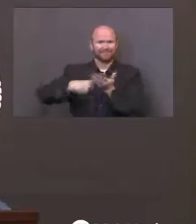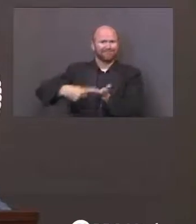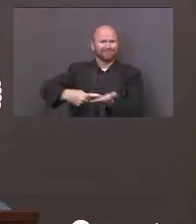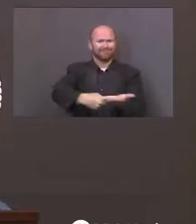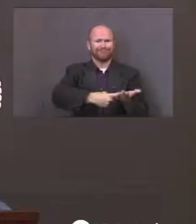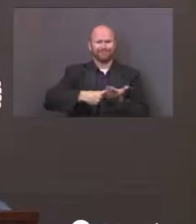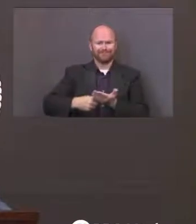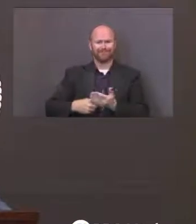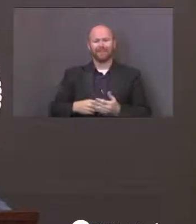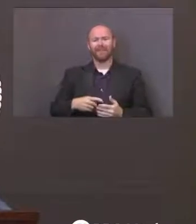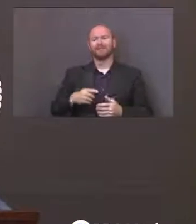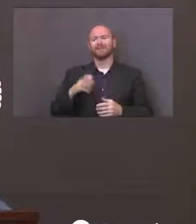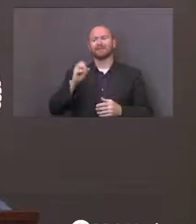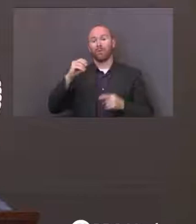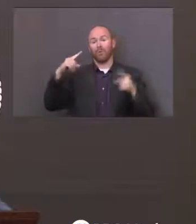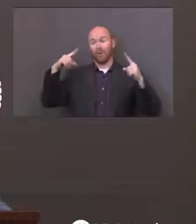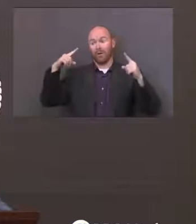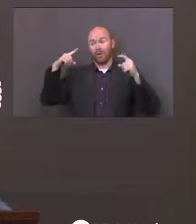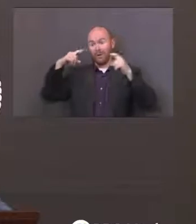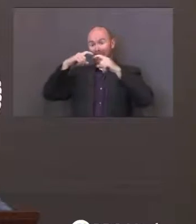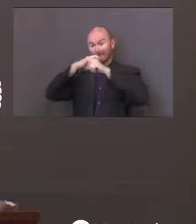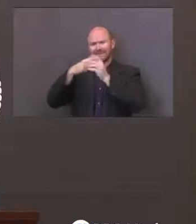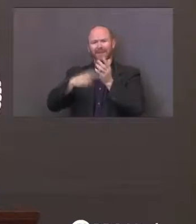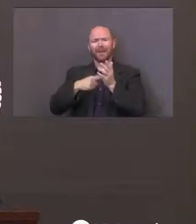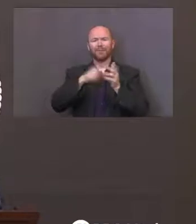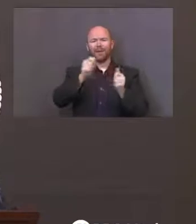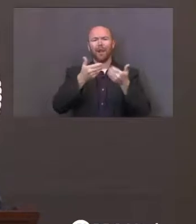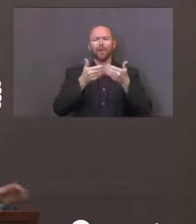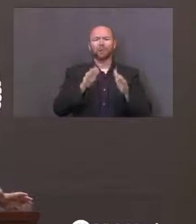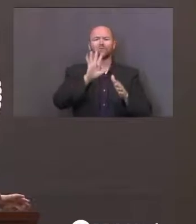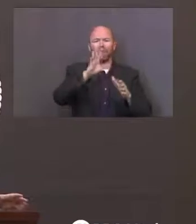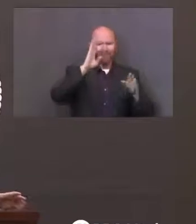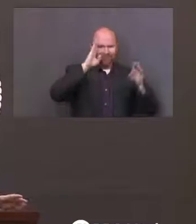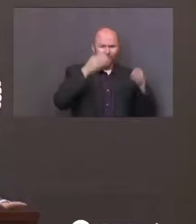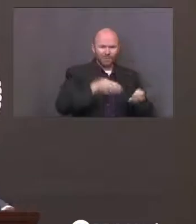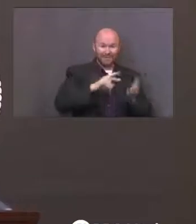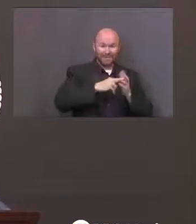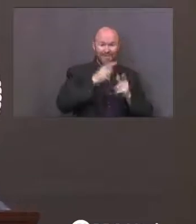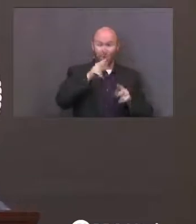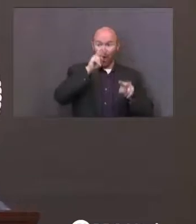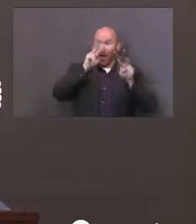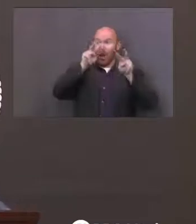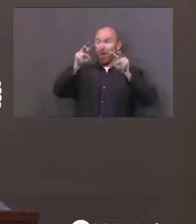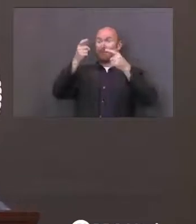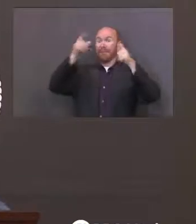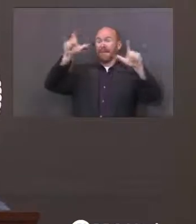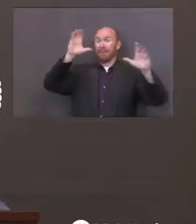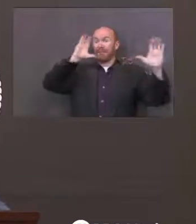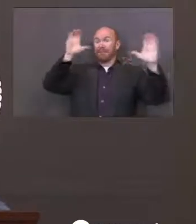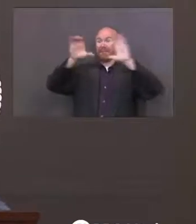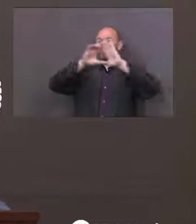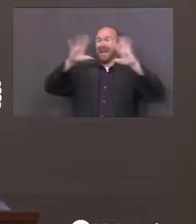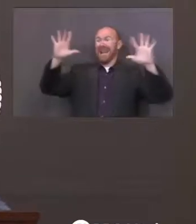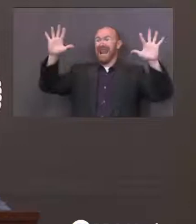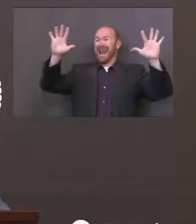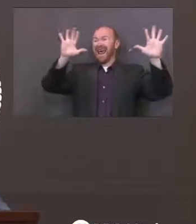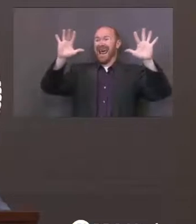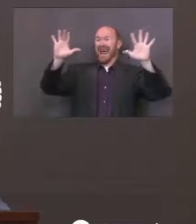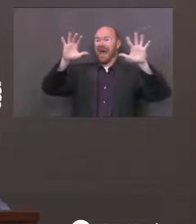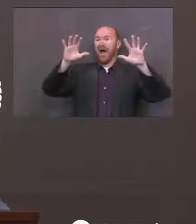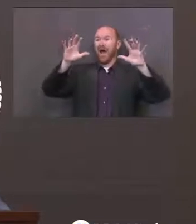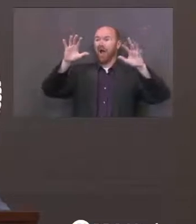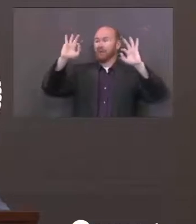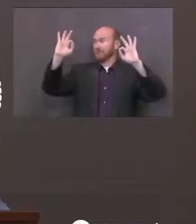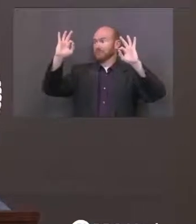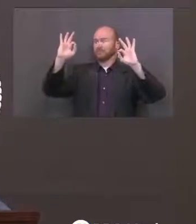the temptation to lose focus. When you're working on all the things, sometimes we lose sight of what matters the most, while all those things